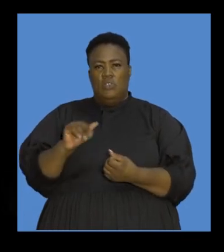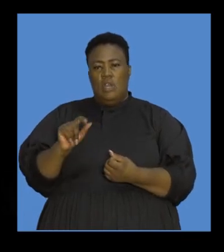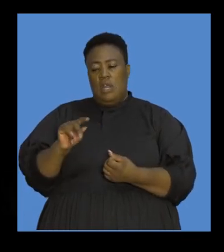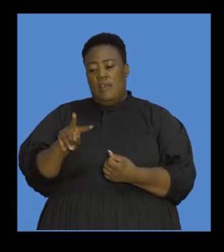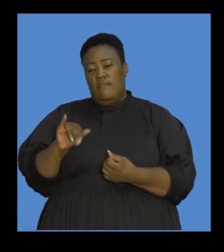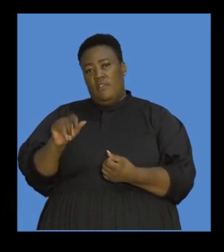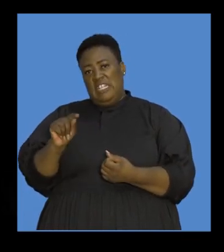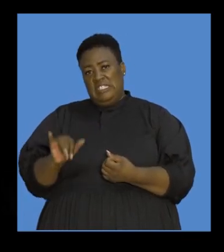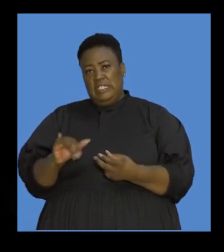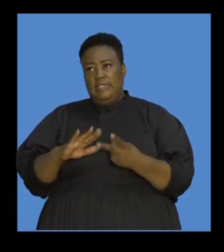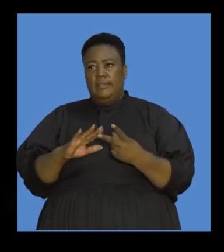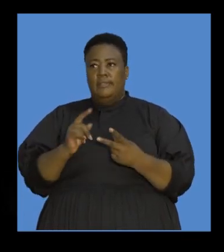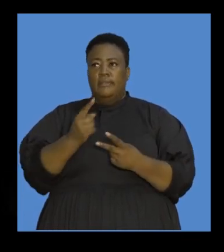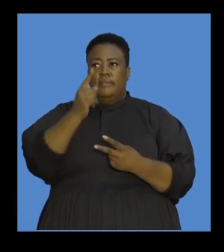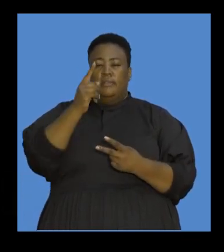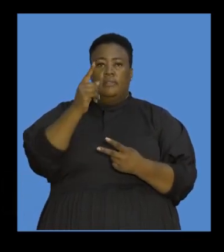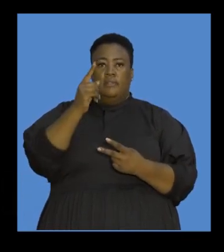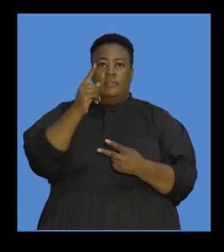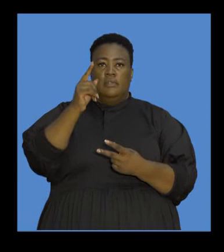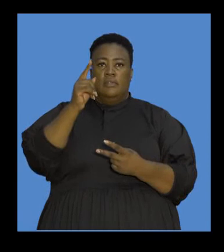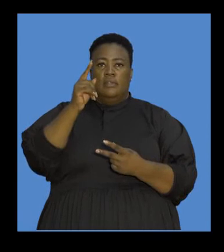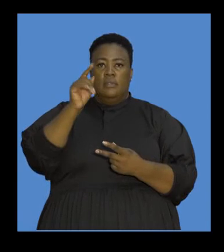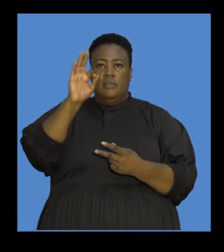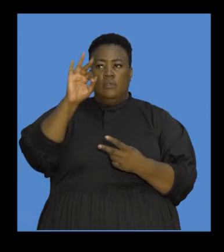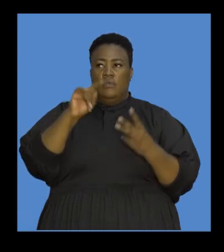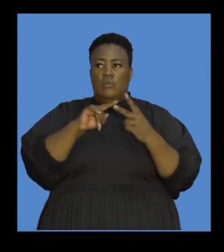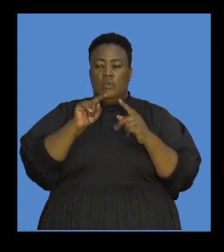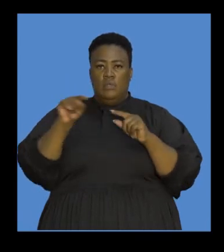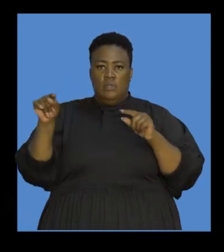applied force, and friction.